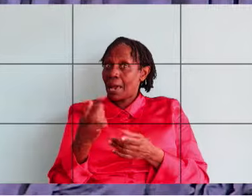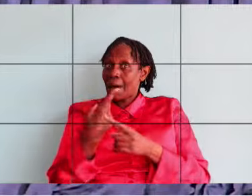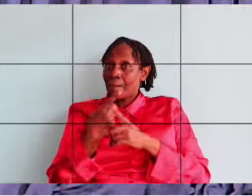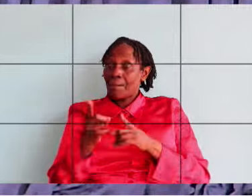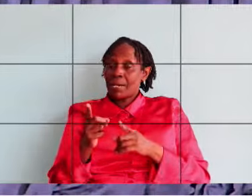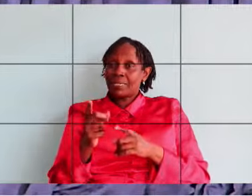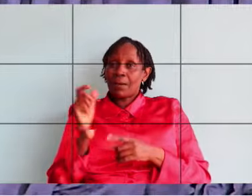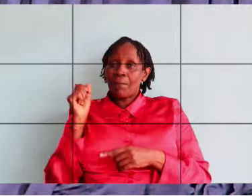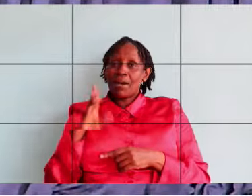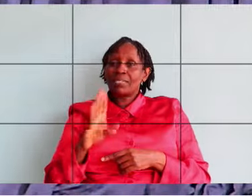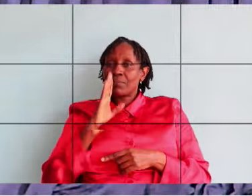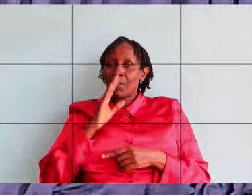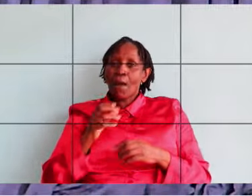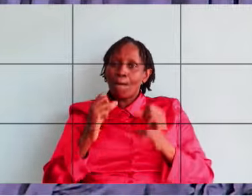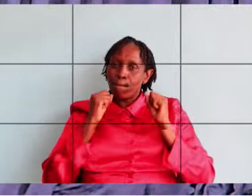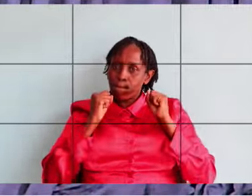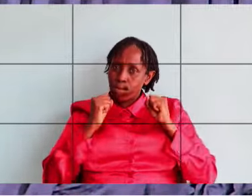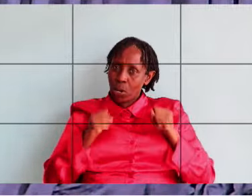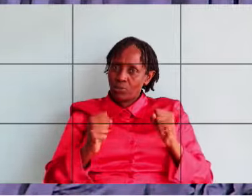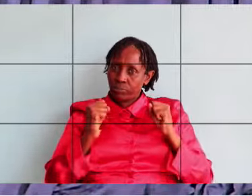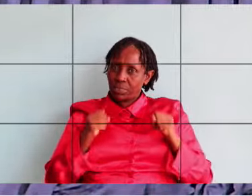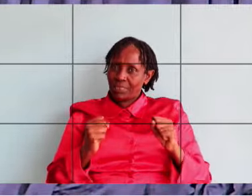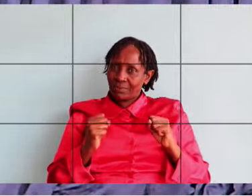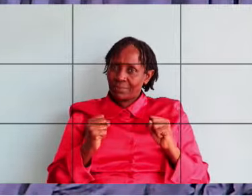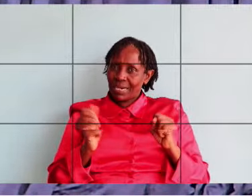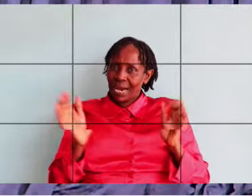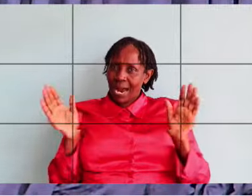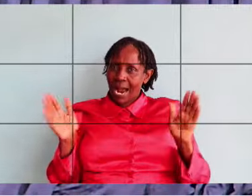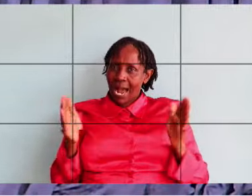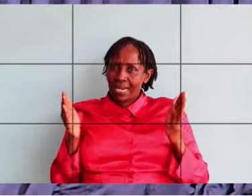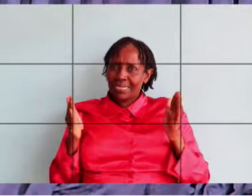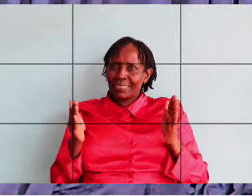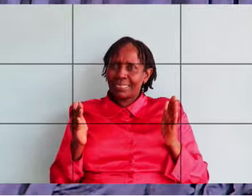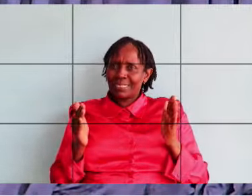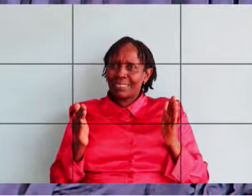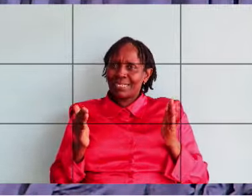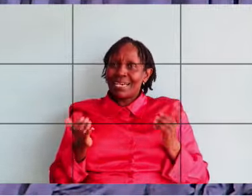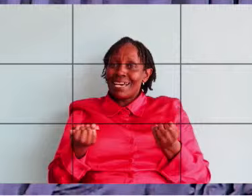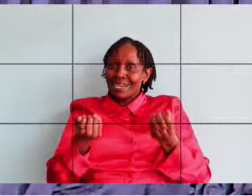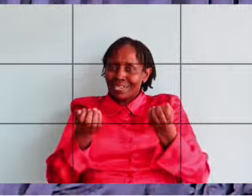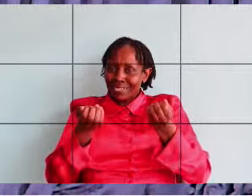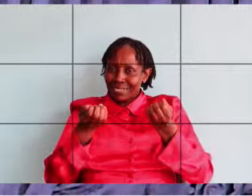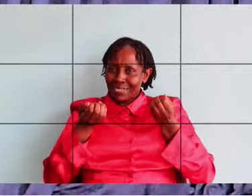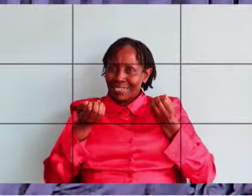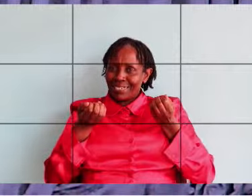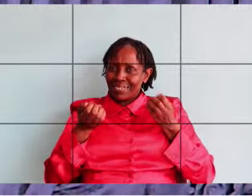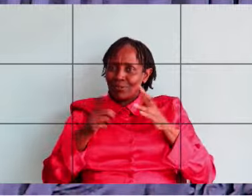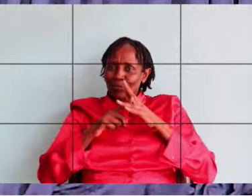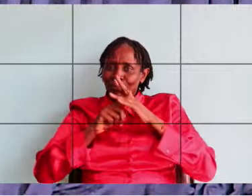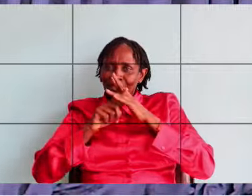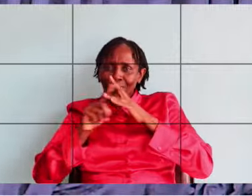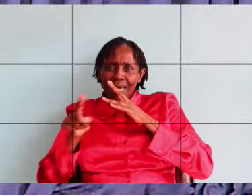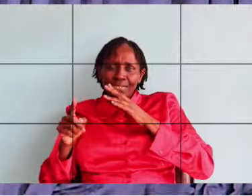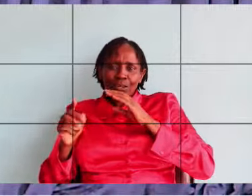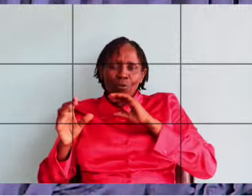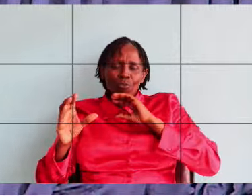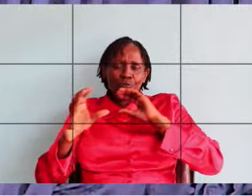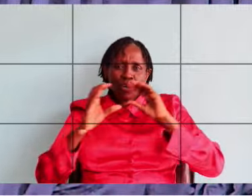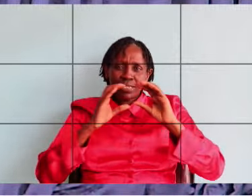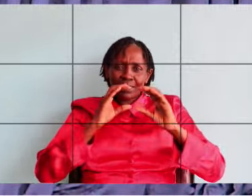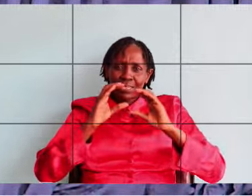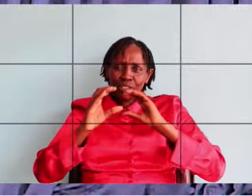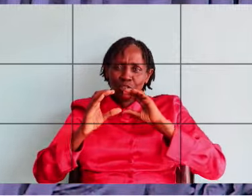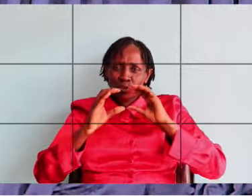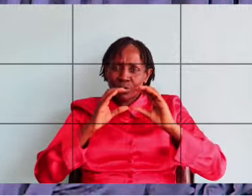We have to develop the boldness and the courage that is required so that we can be able to initiate that conversation. That's